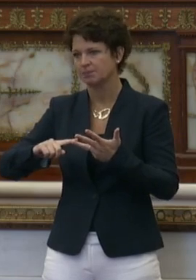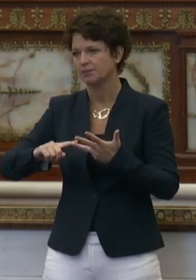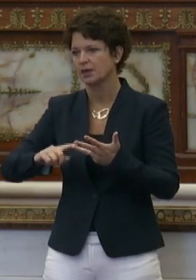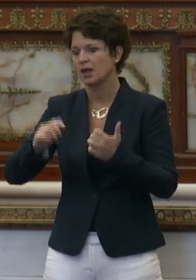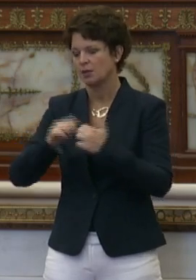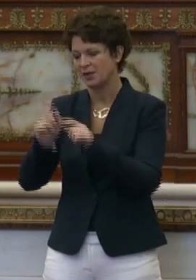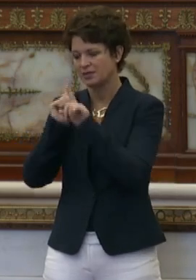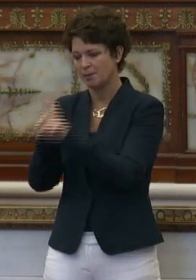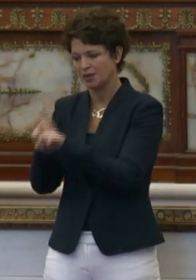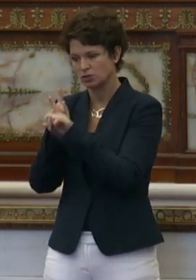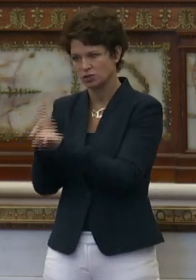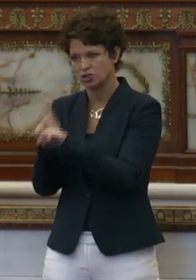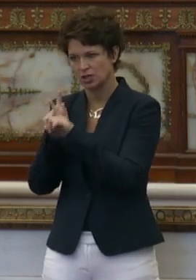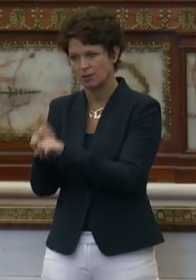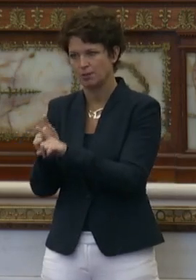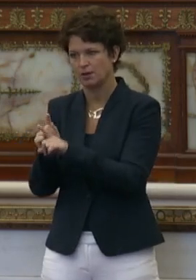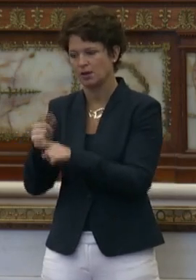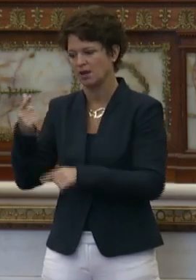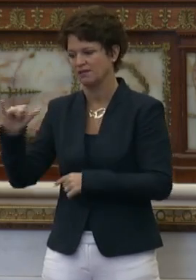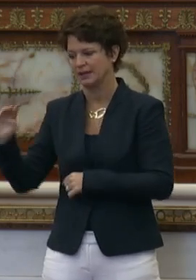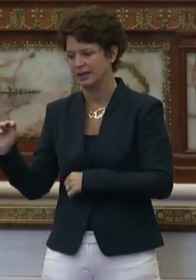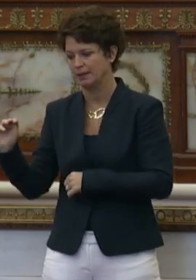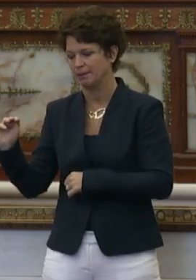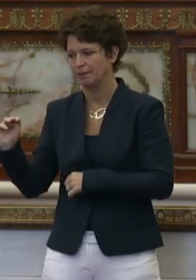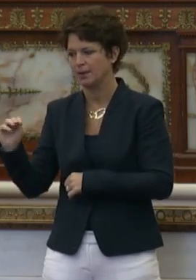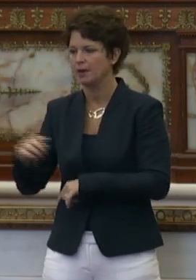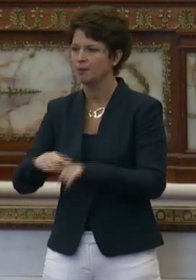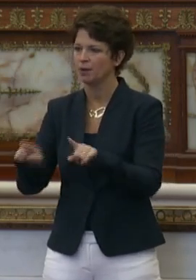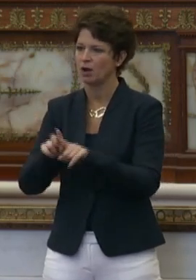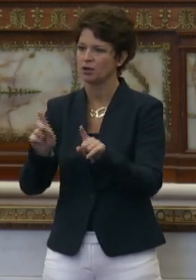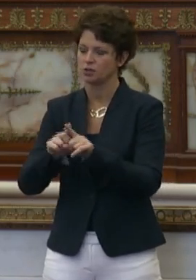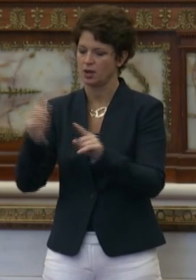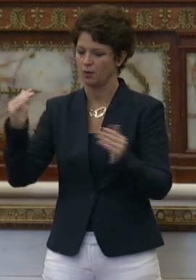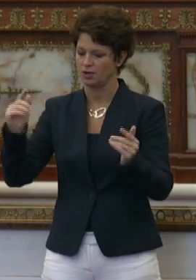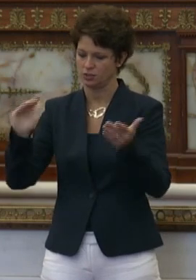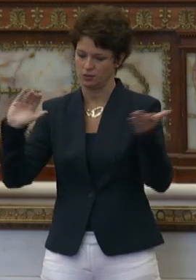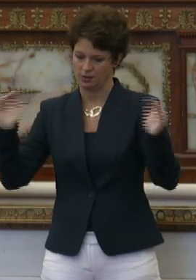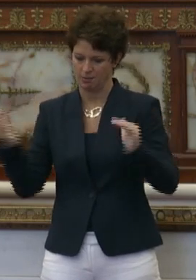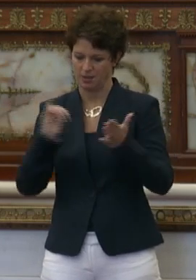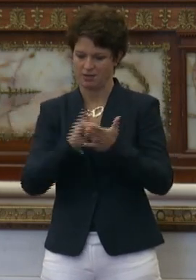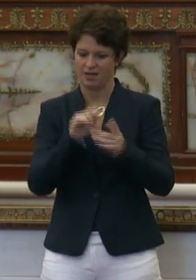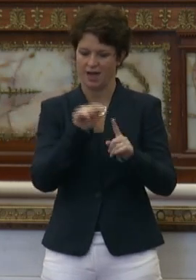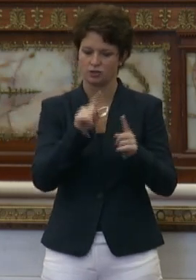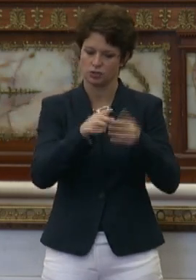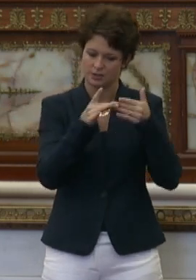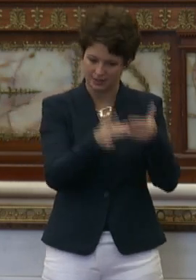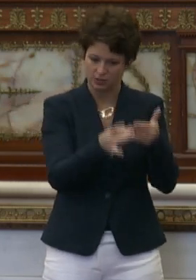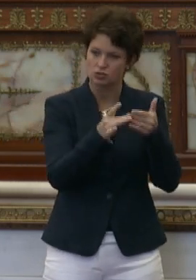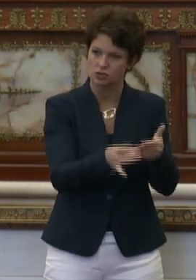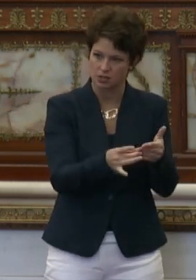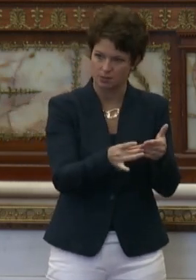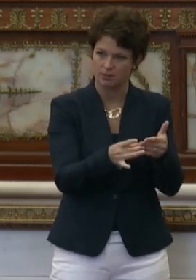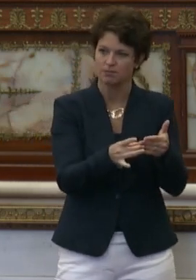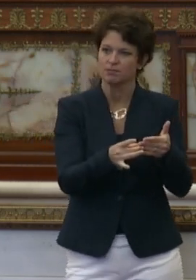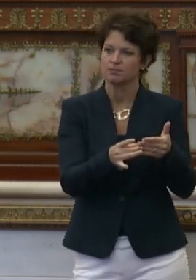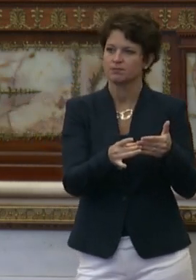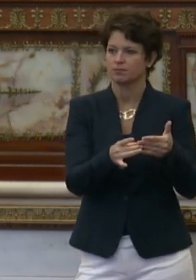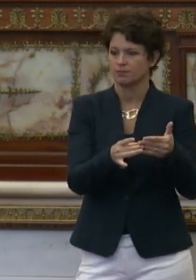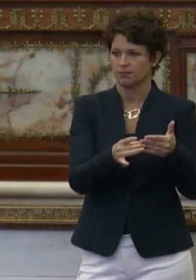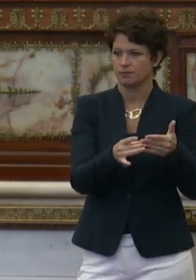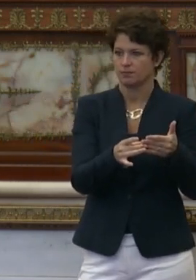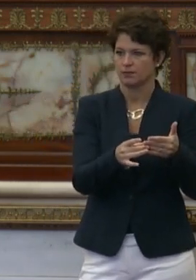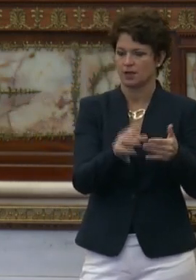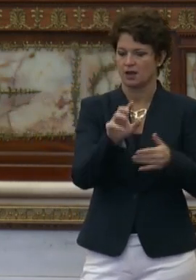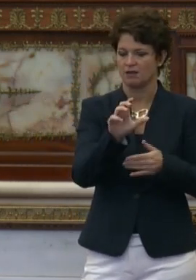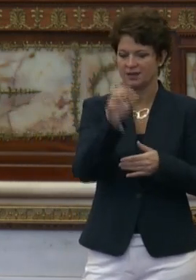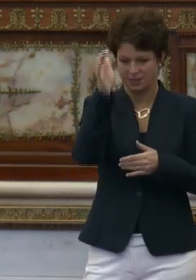the mentorship of Gim. But I also want to counterbalance that with the leadership of